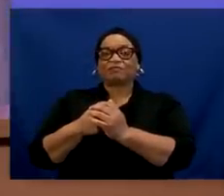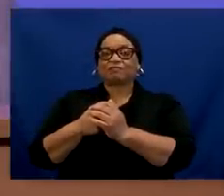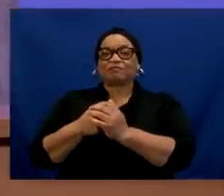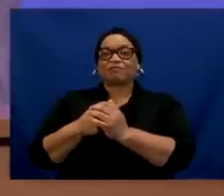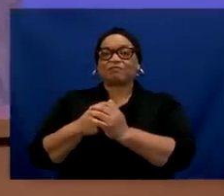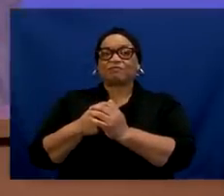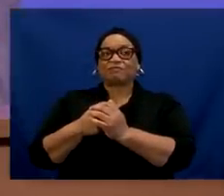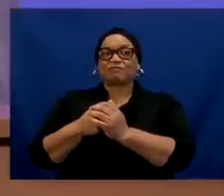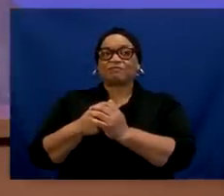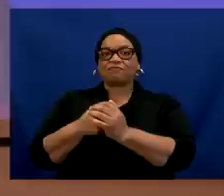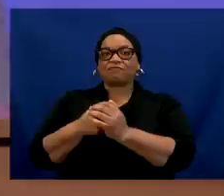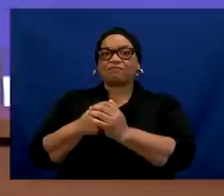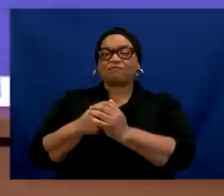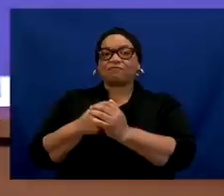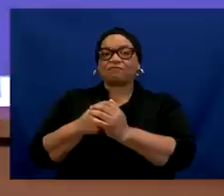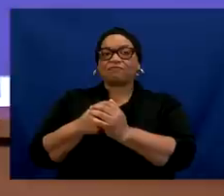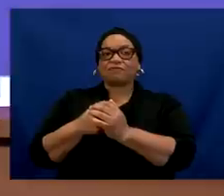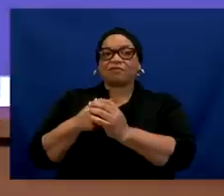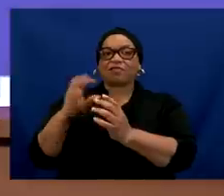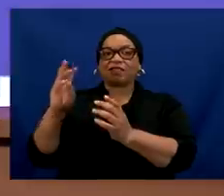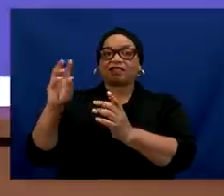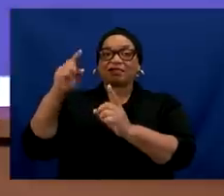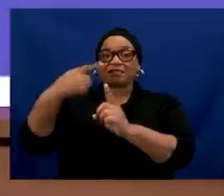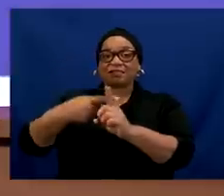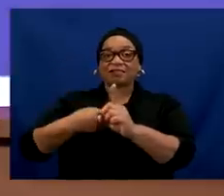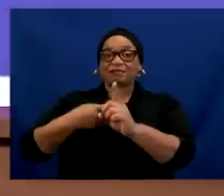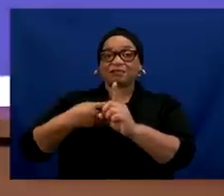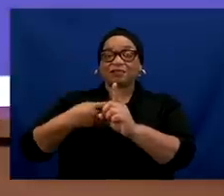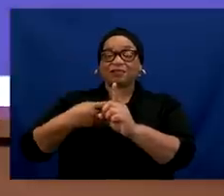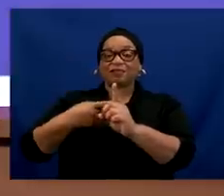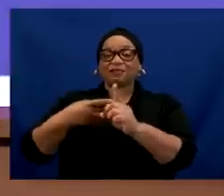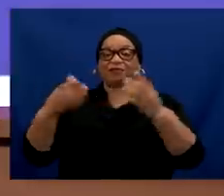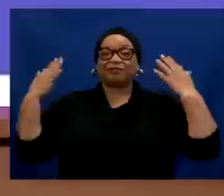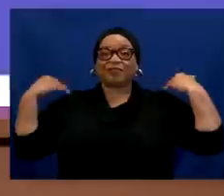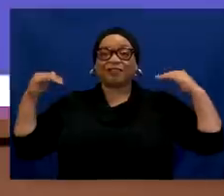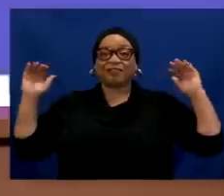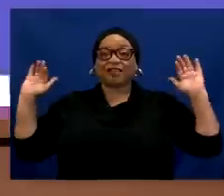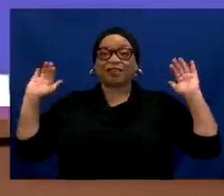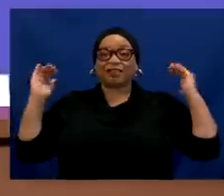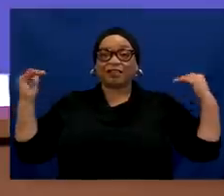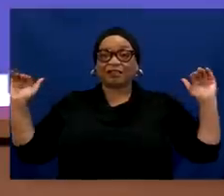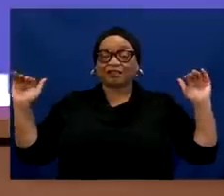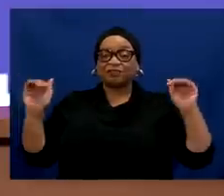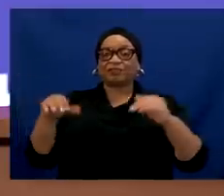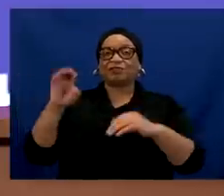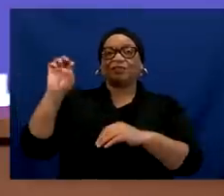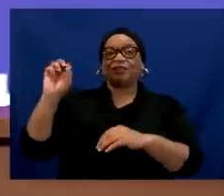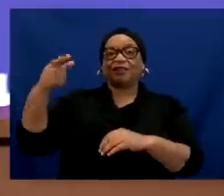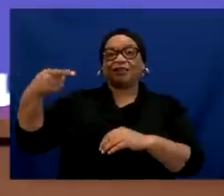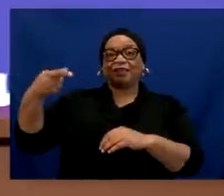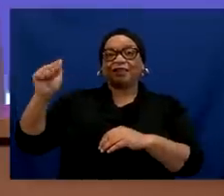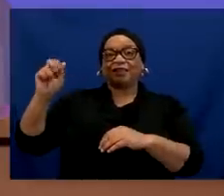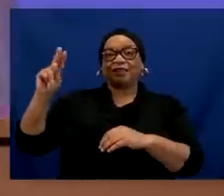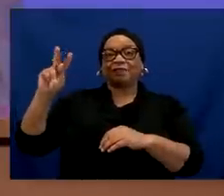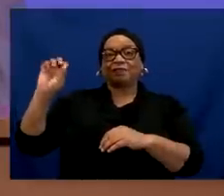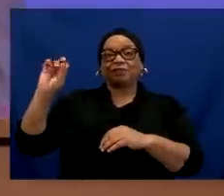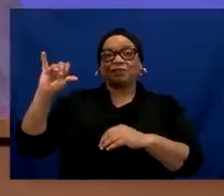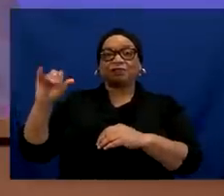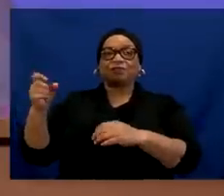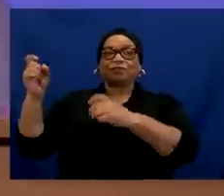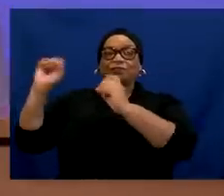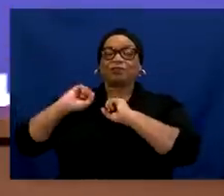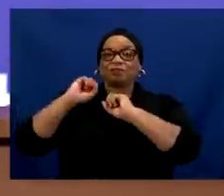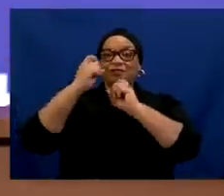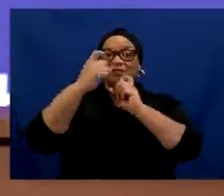this way. And in the sixth month, the angel Gabriel was sent from God unto a